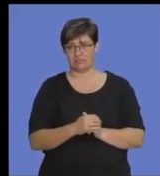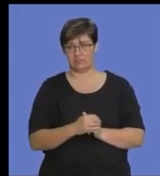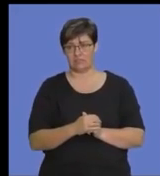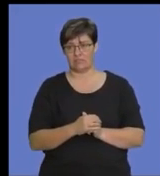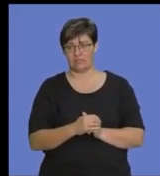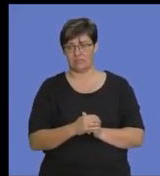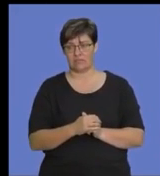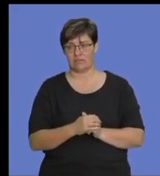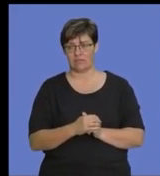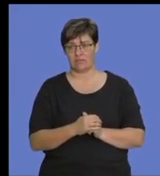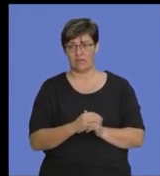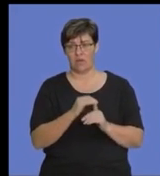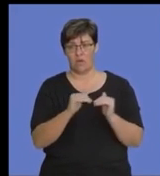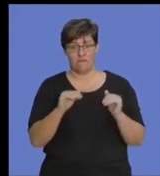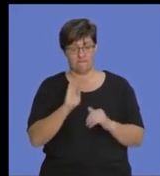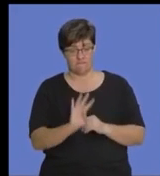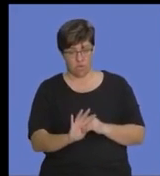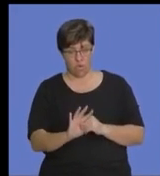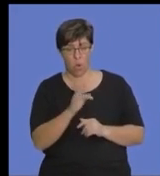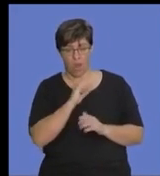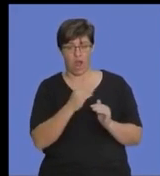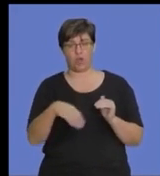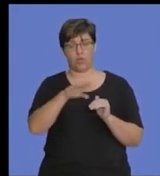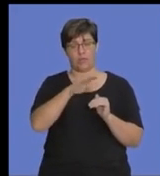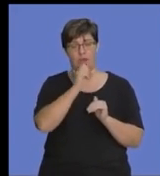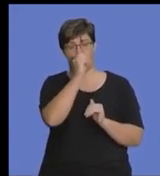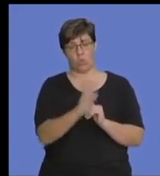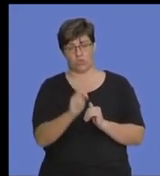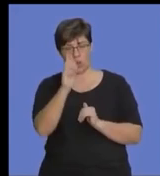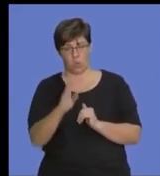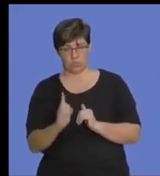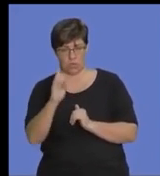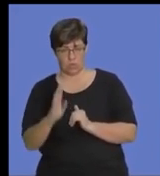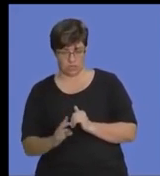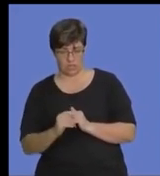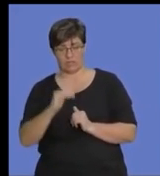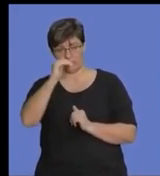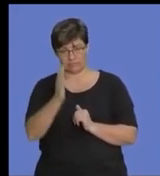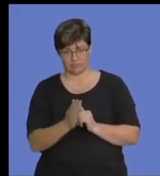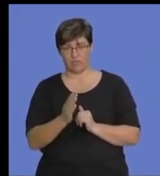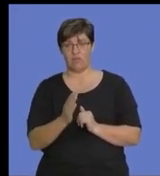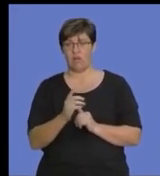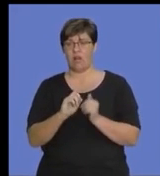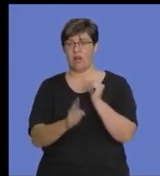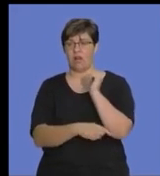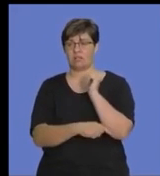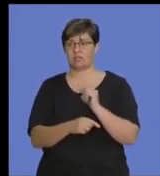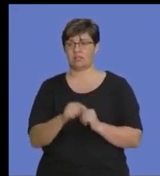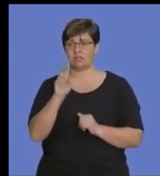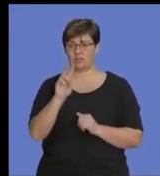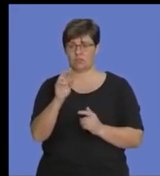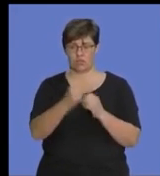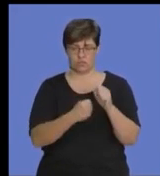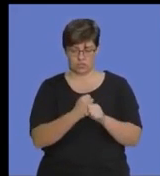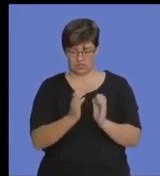9% over 4 because it was compounded quarterly, and this was for the last